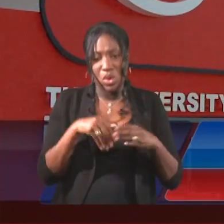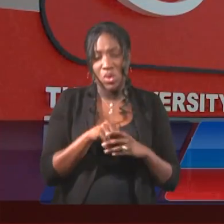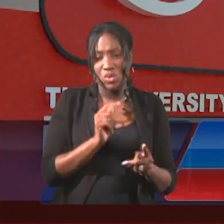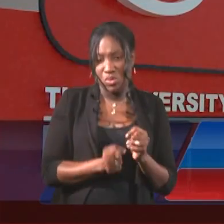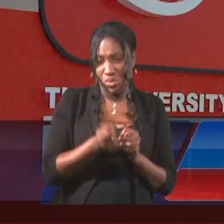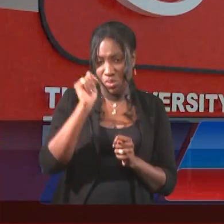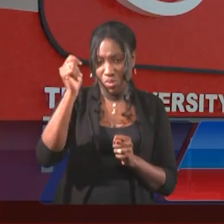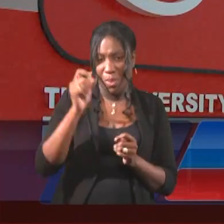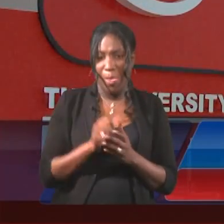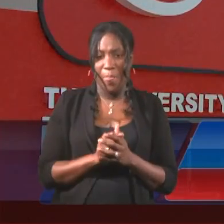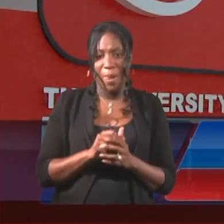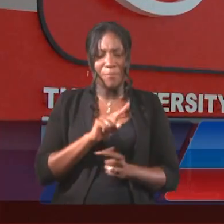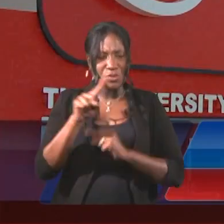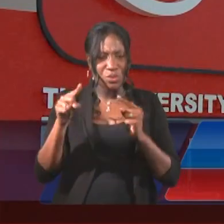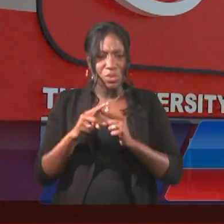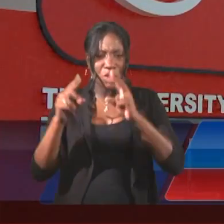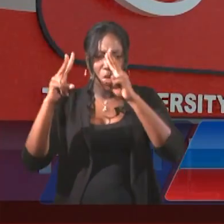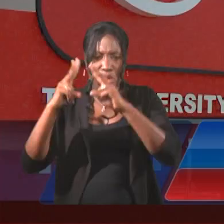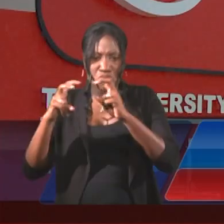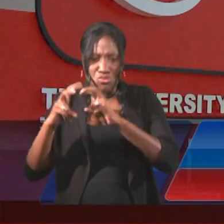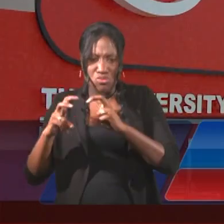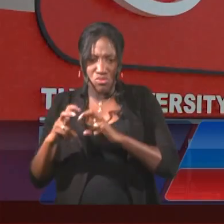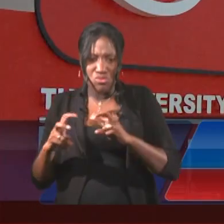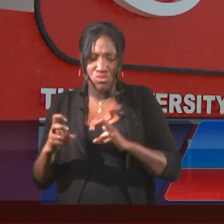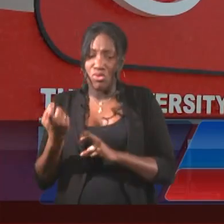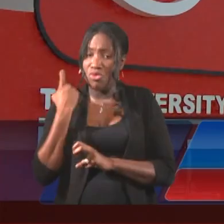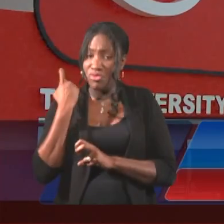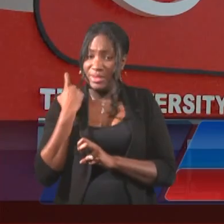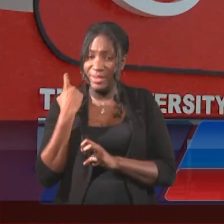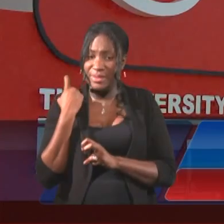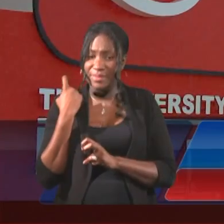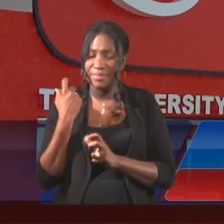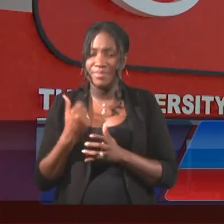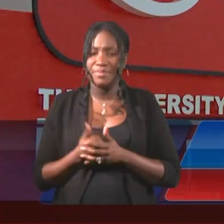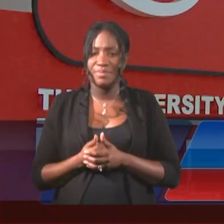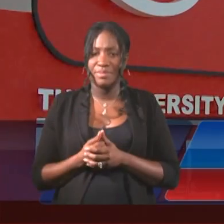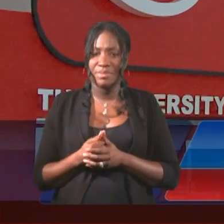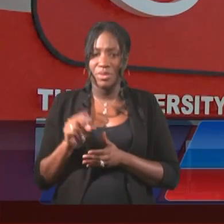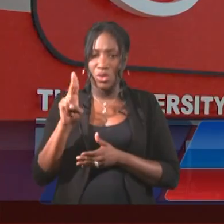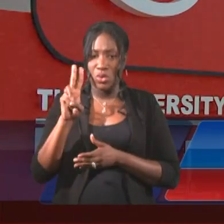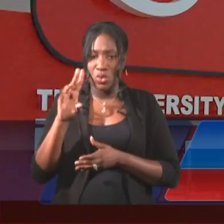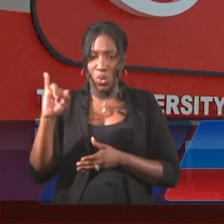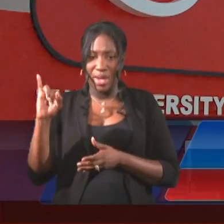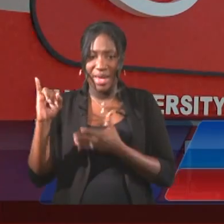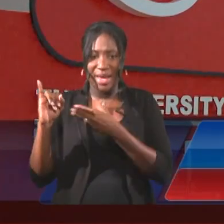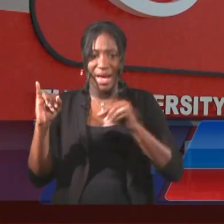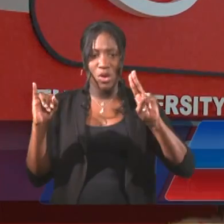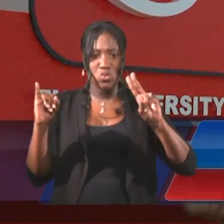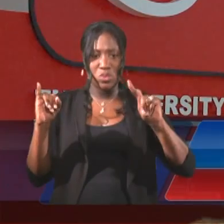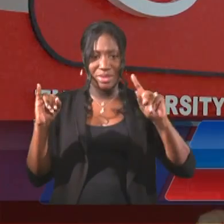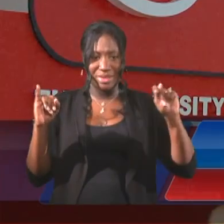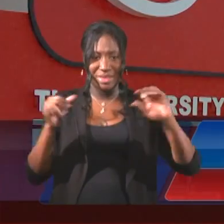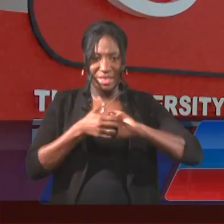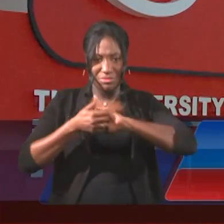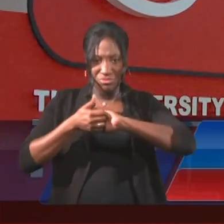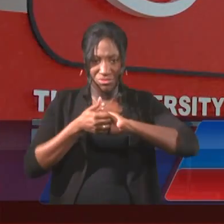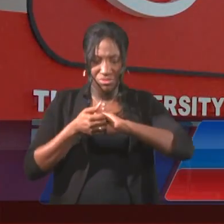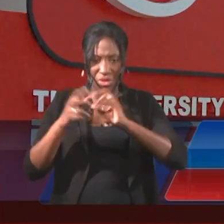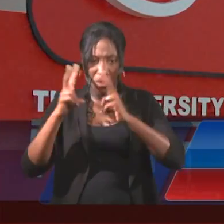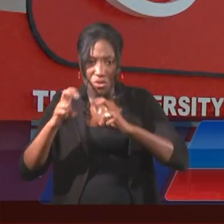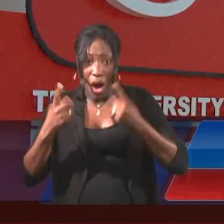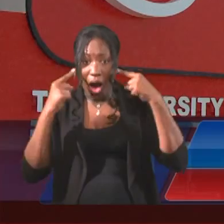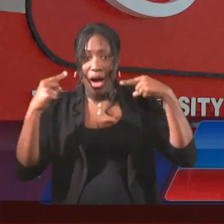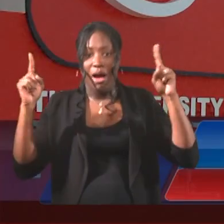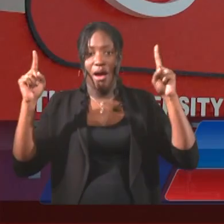terms of exploration, recently, the collaboration between UE and UTT, we've had our first major